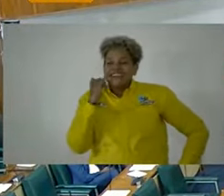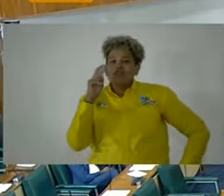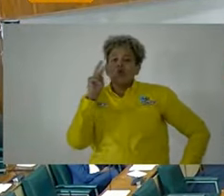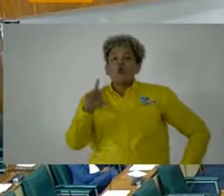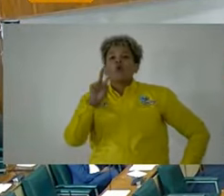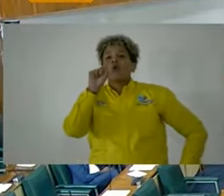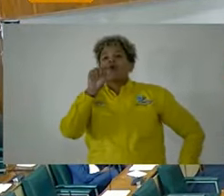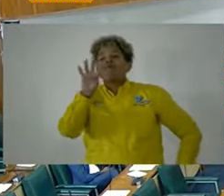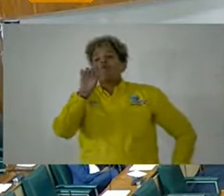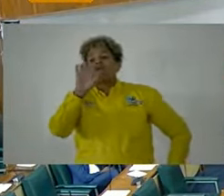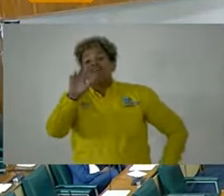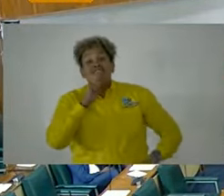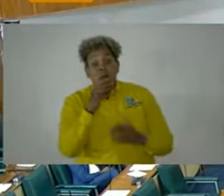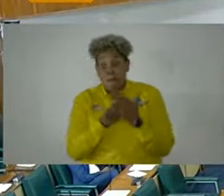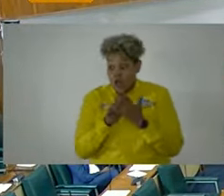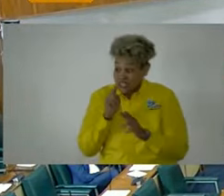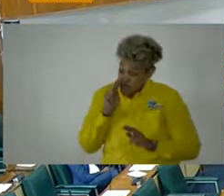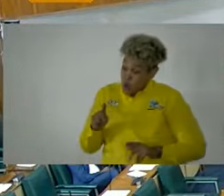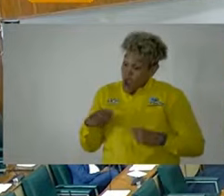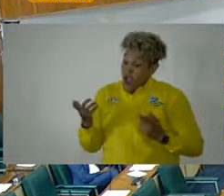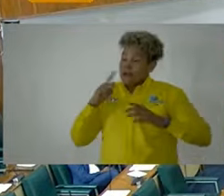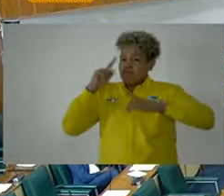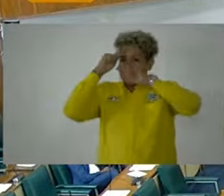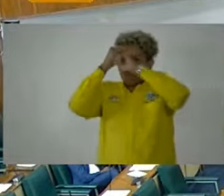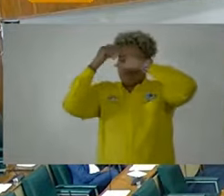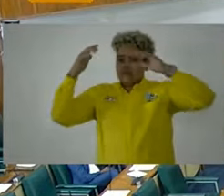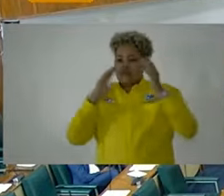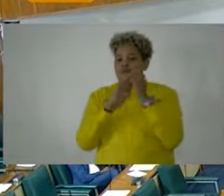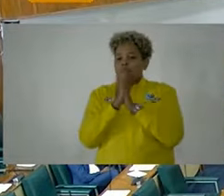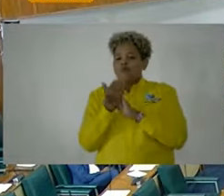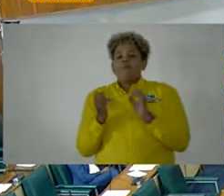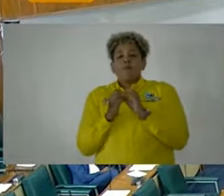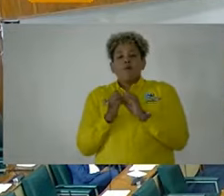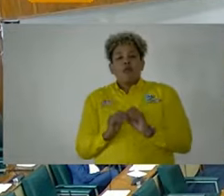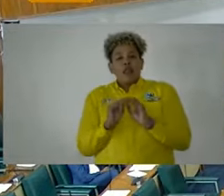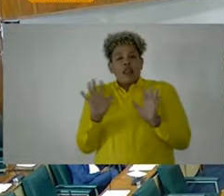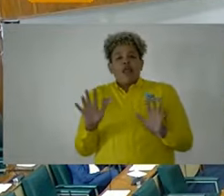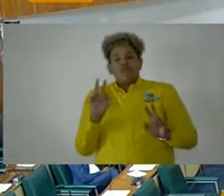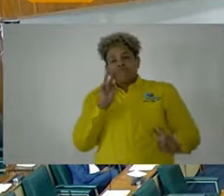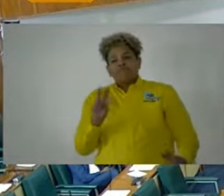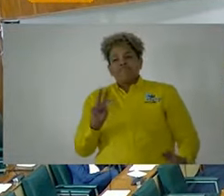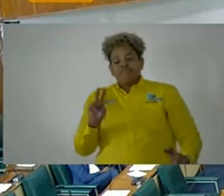at the 24-25 budget, the picture becomes more clear.